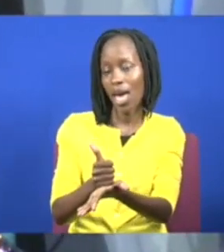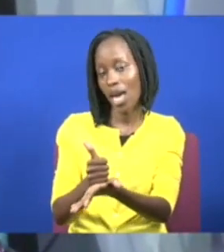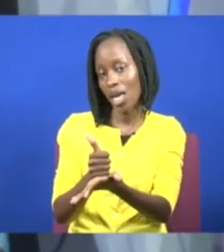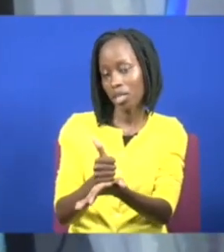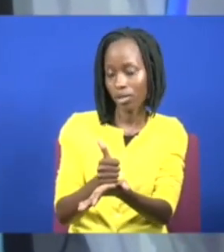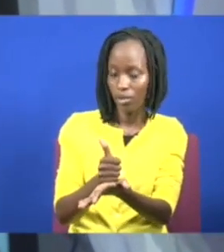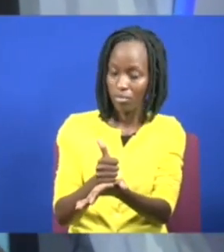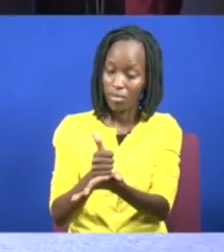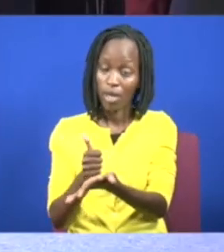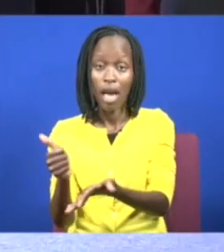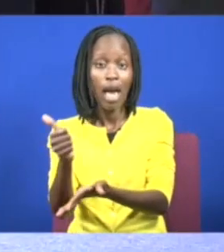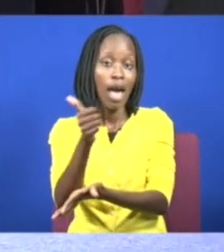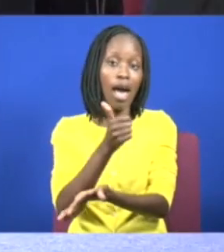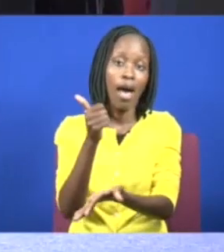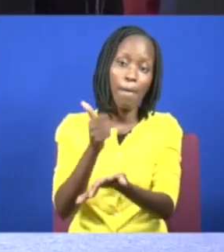amen,